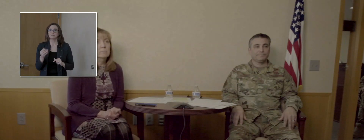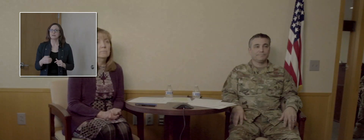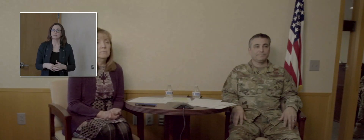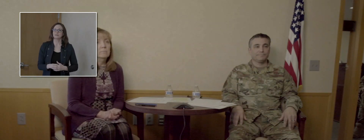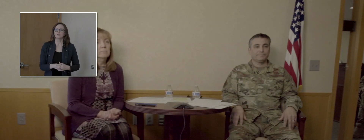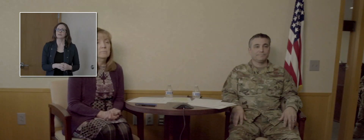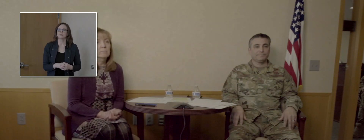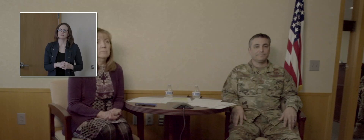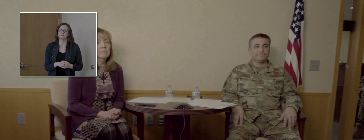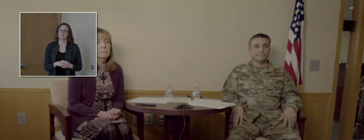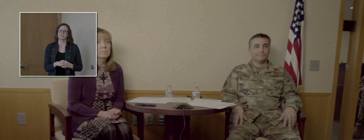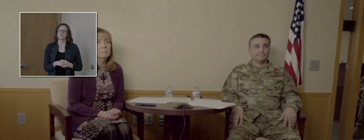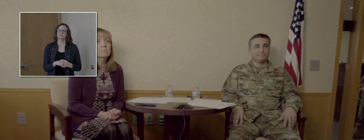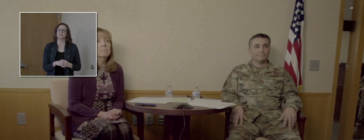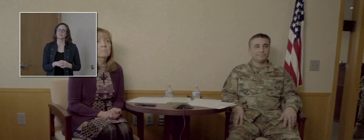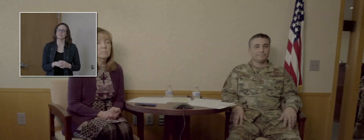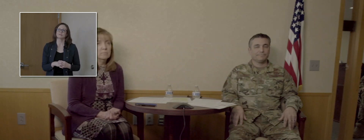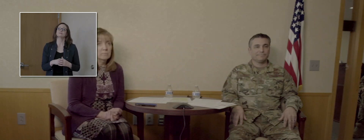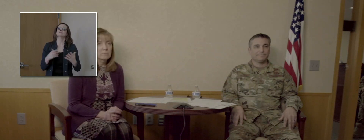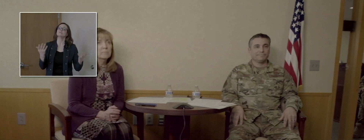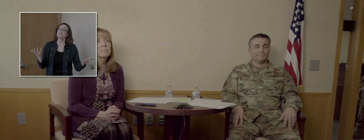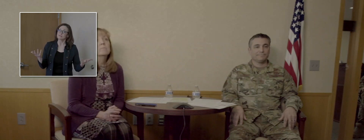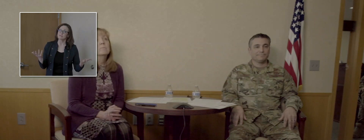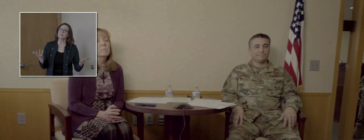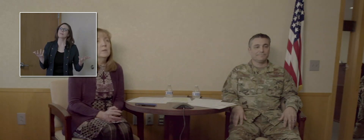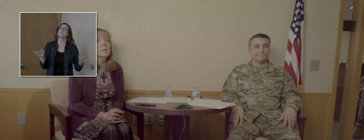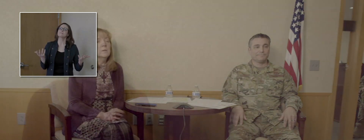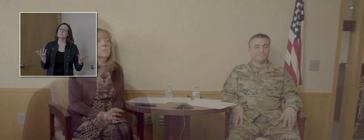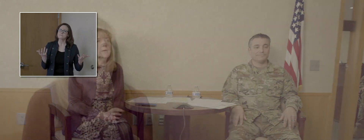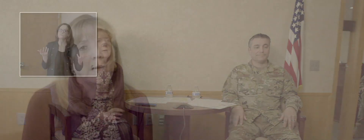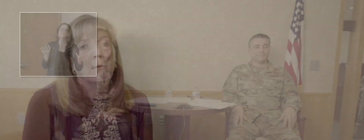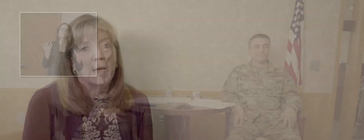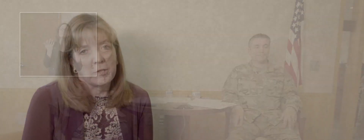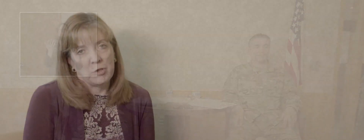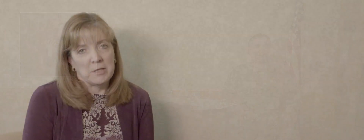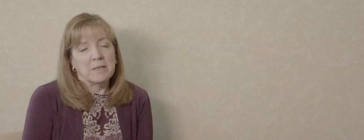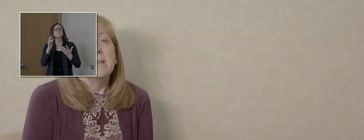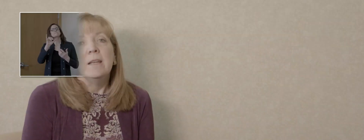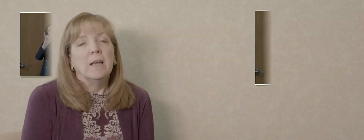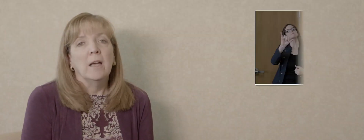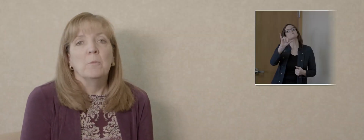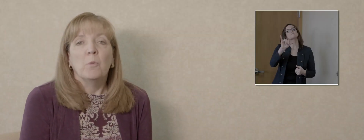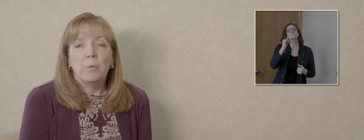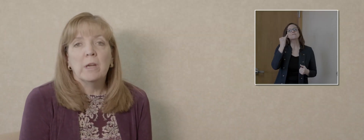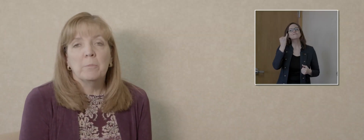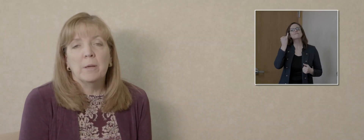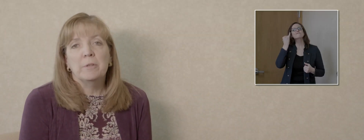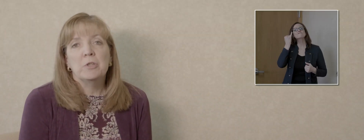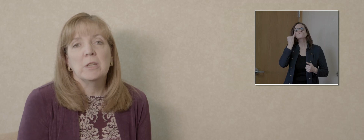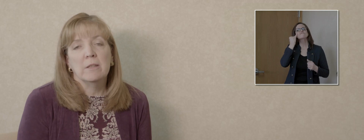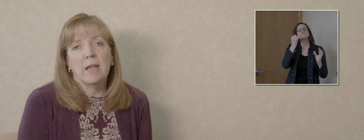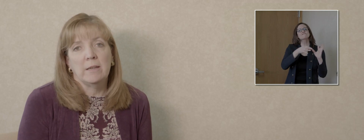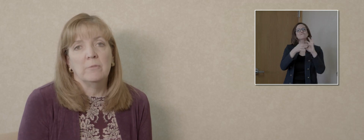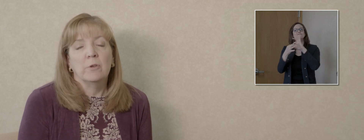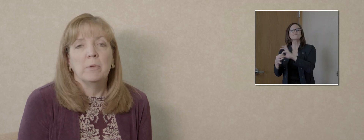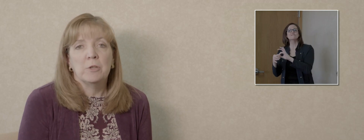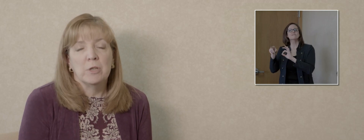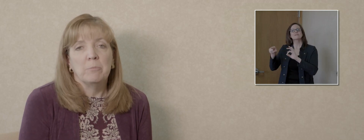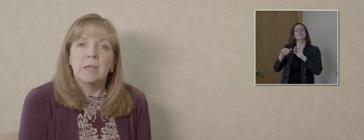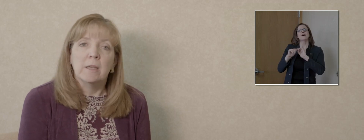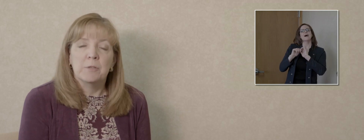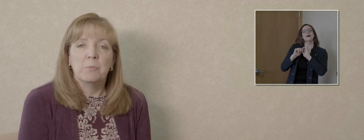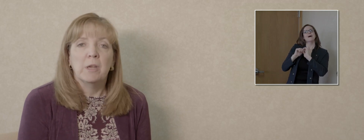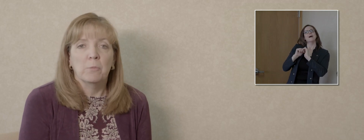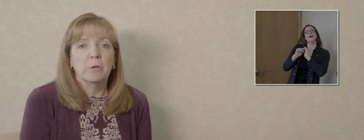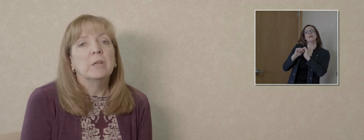and sharing information with families and the public? Great question. We are publishing that